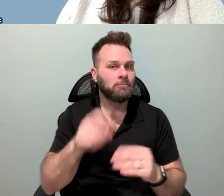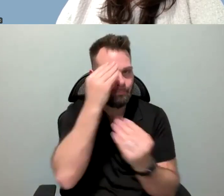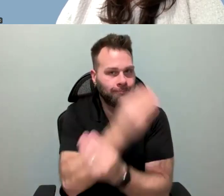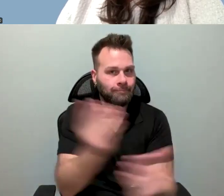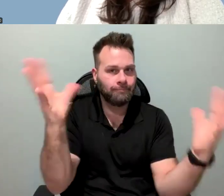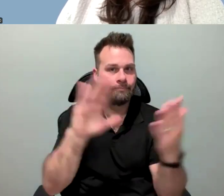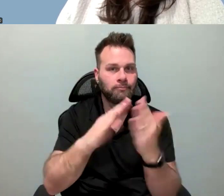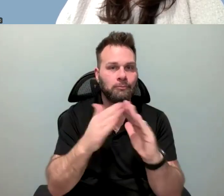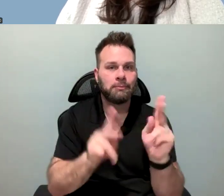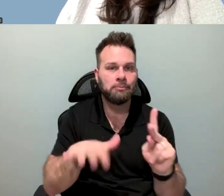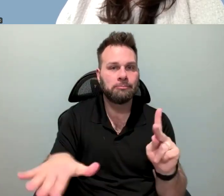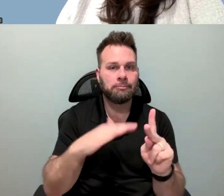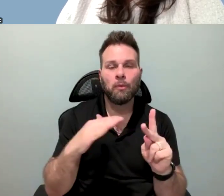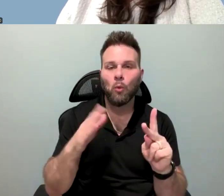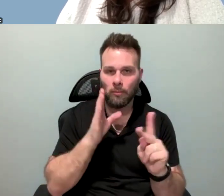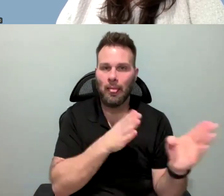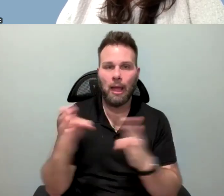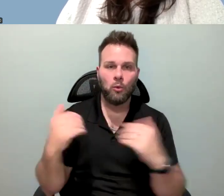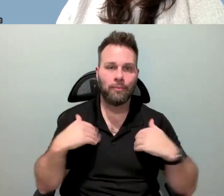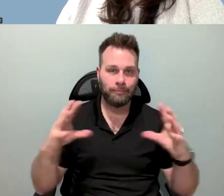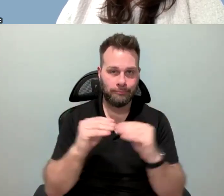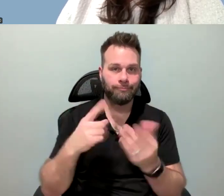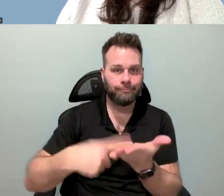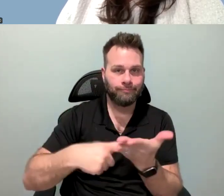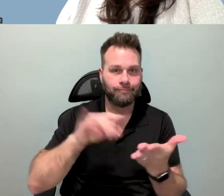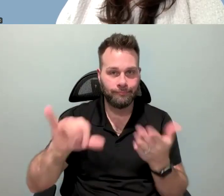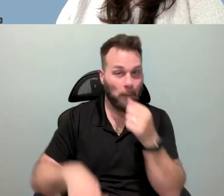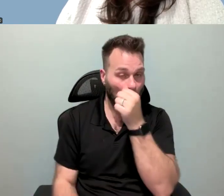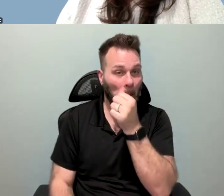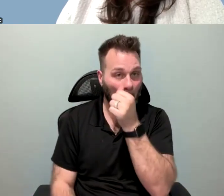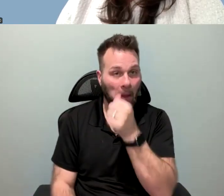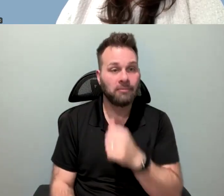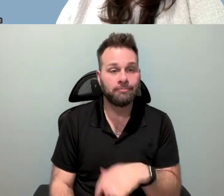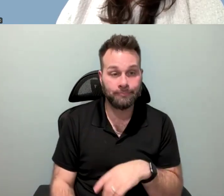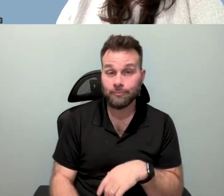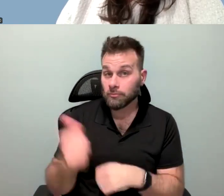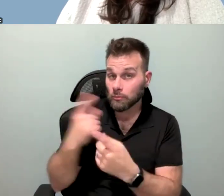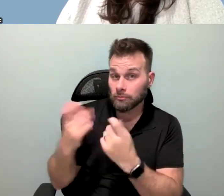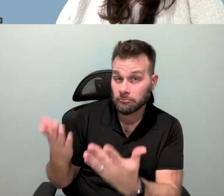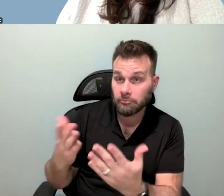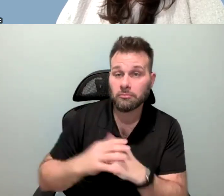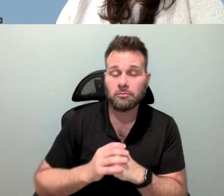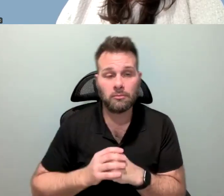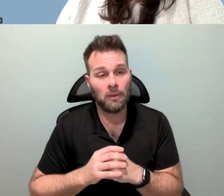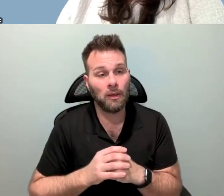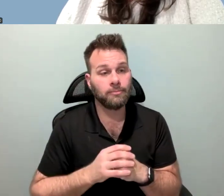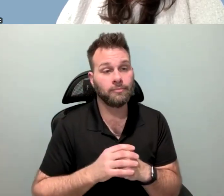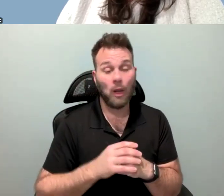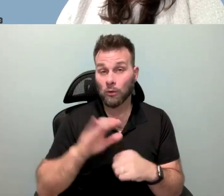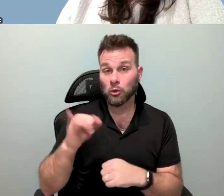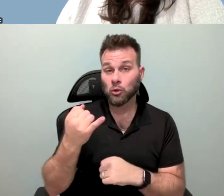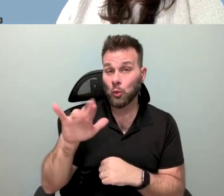discussion. So, did I miss anything, Julia? I hope not. No, I think I think